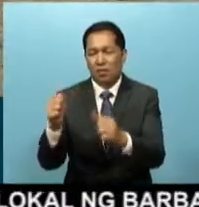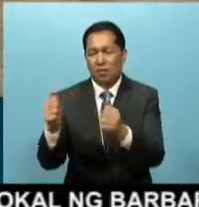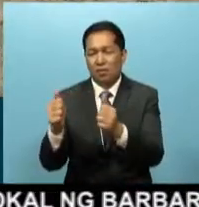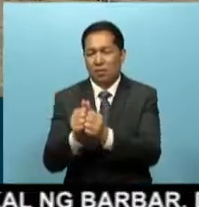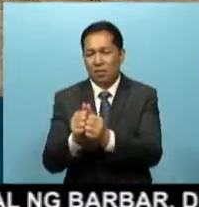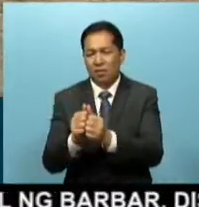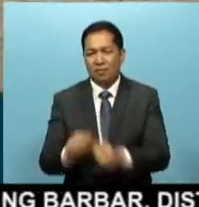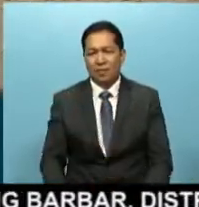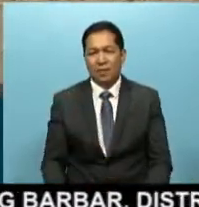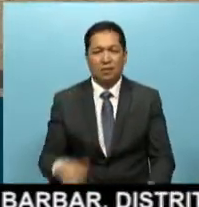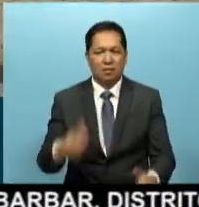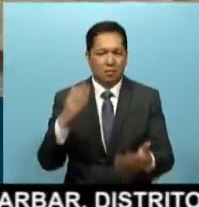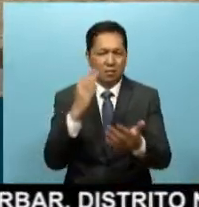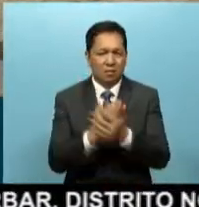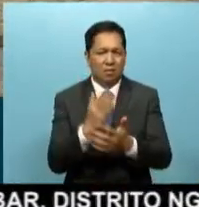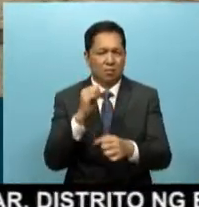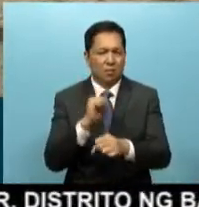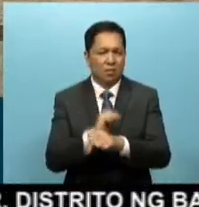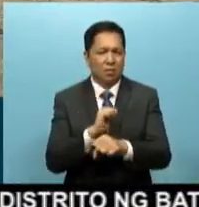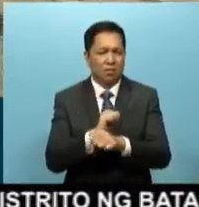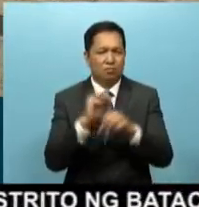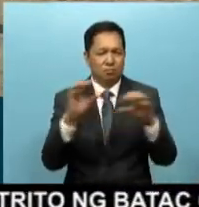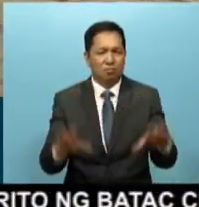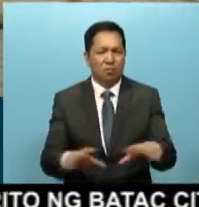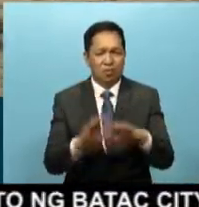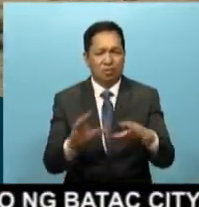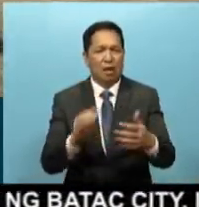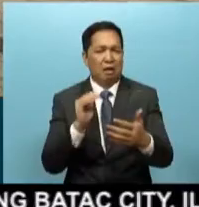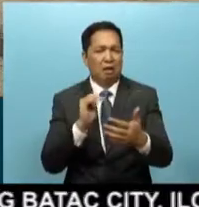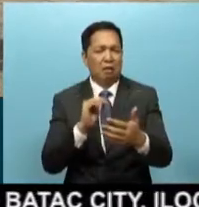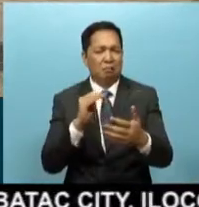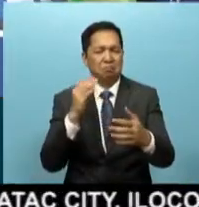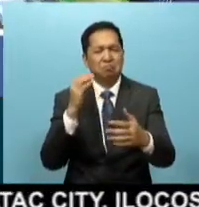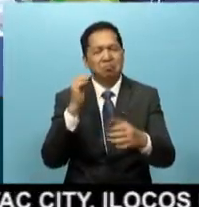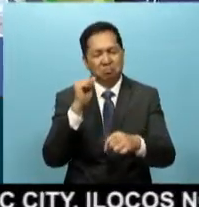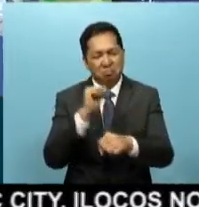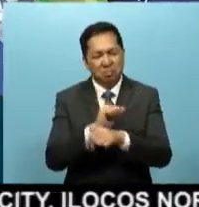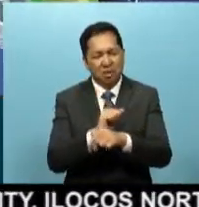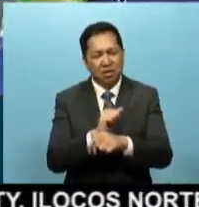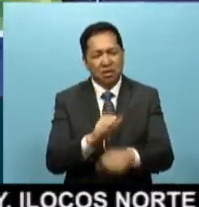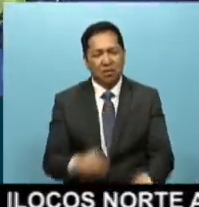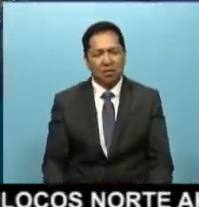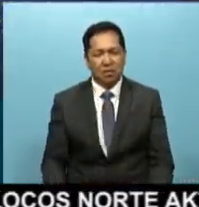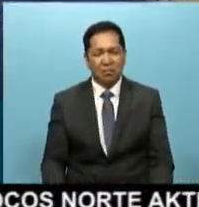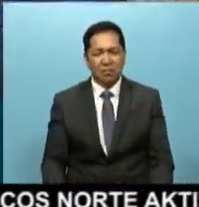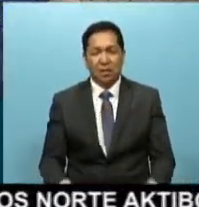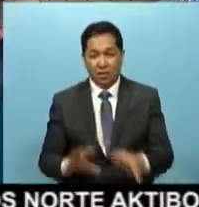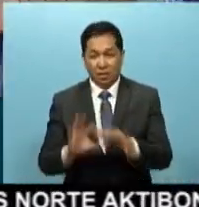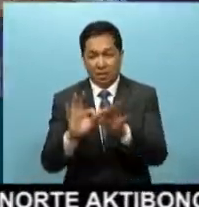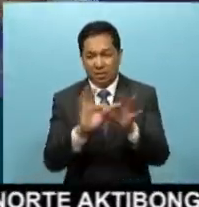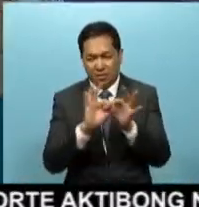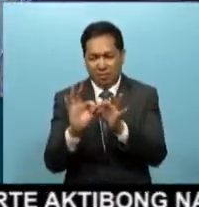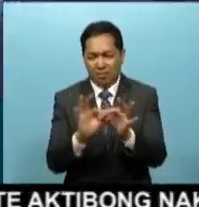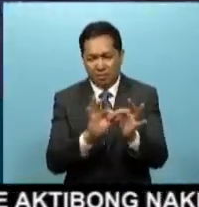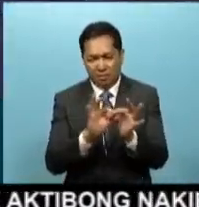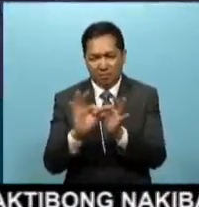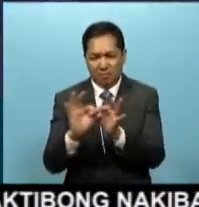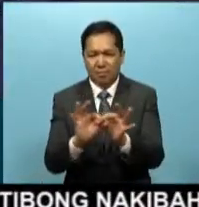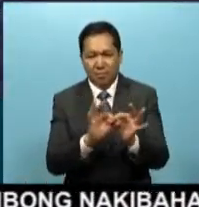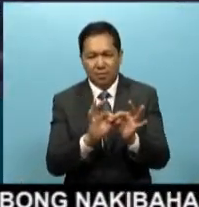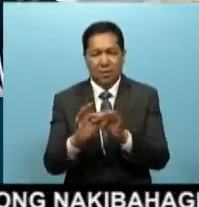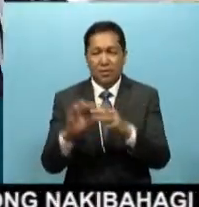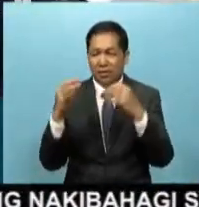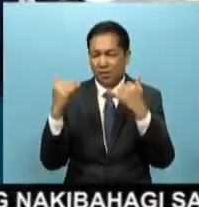Taking a break from their daily routines of working and studying, the brethren came out with their loved ones to enjoy memorable time